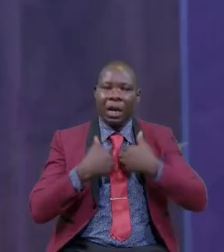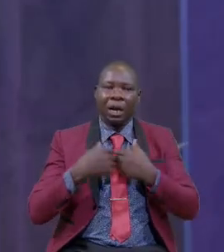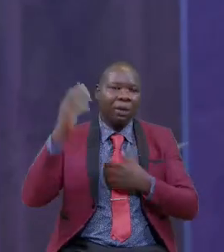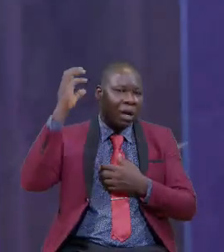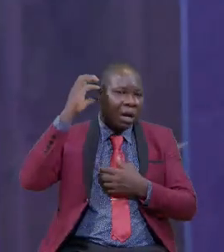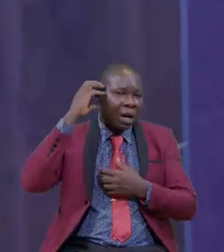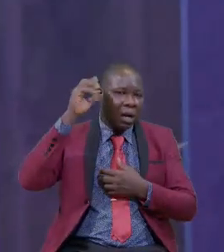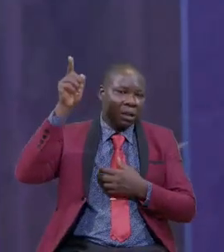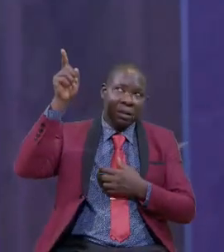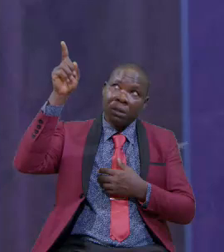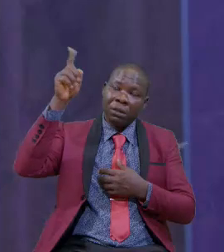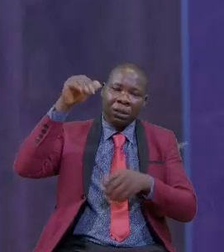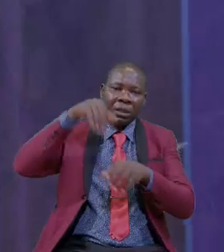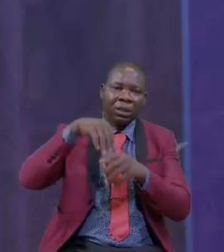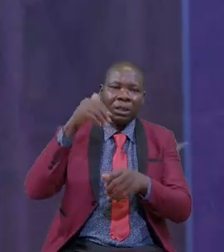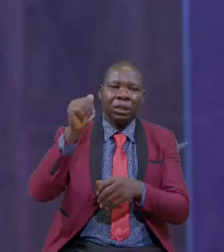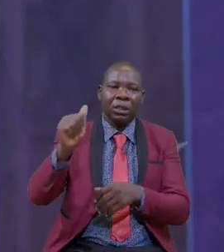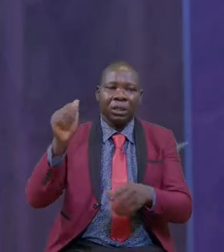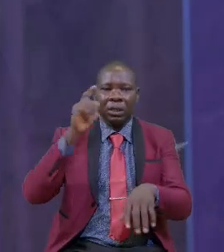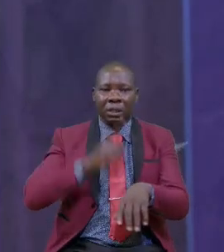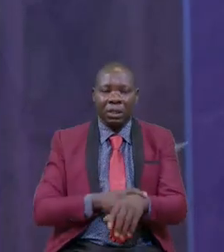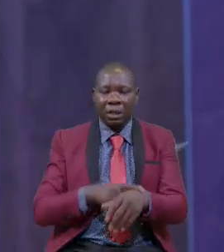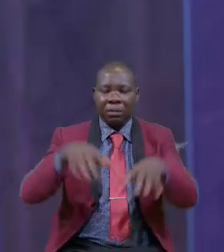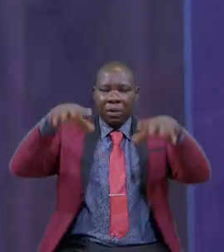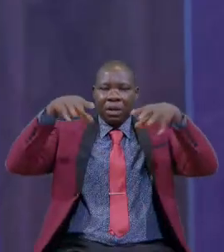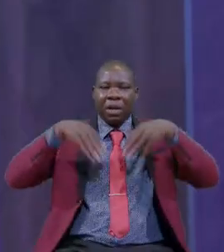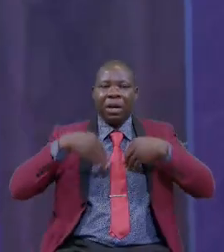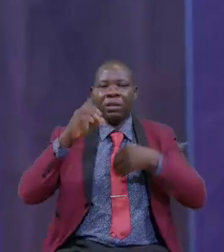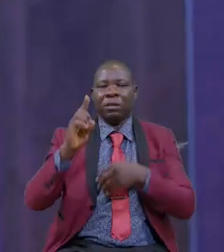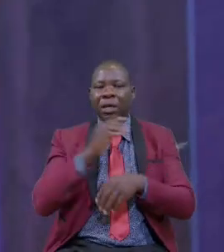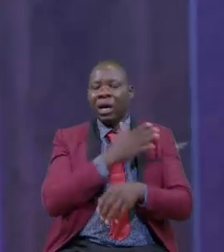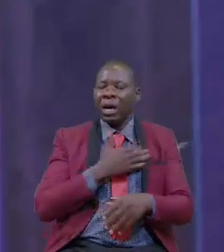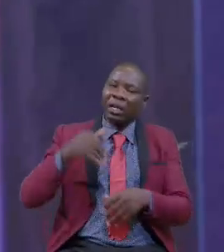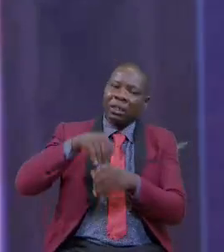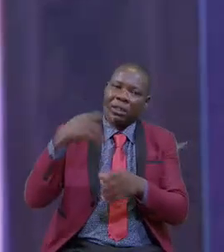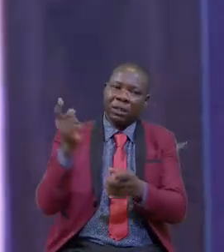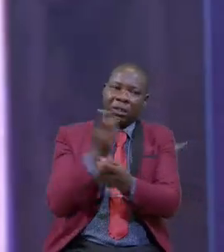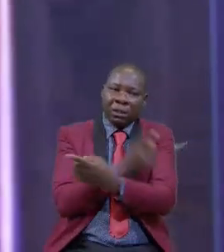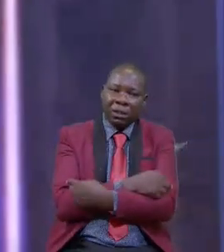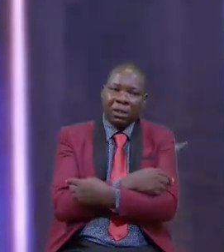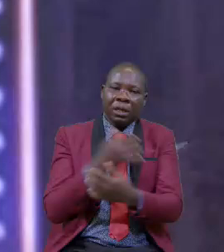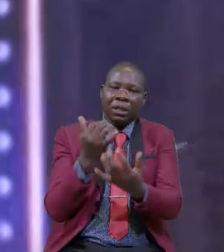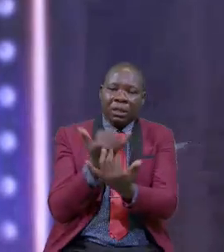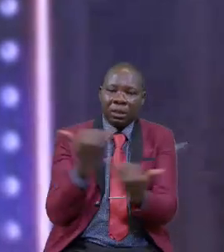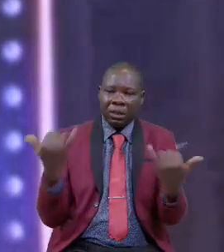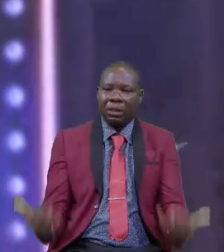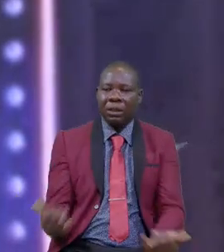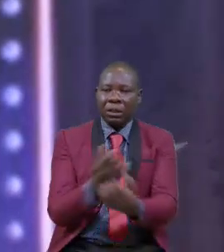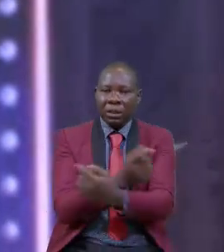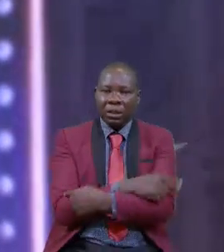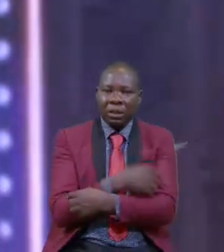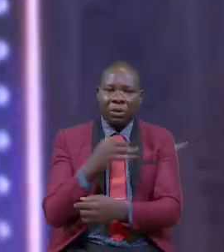accepted, and in the day of salvation have I succored thee, supported